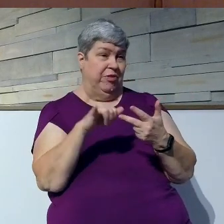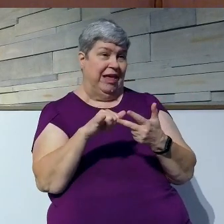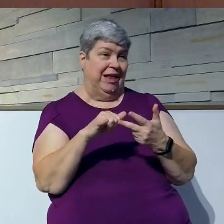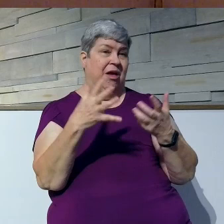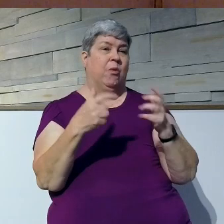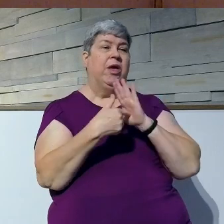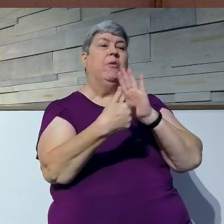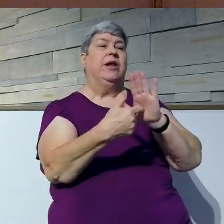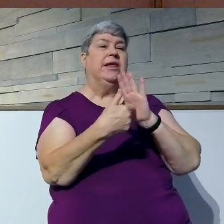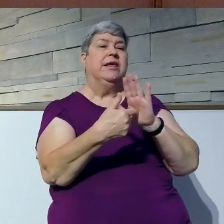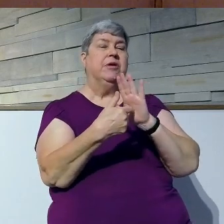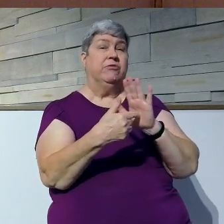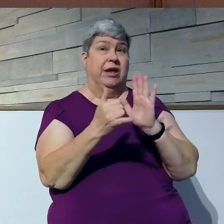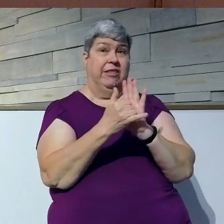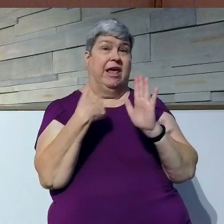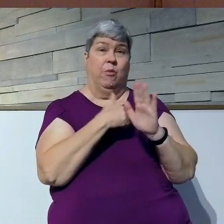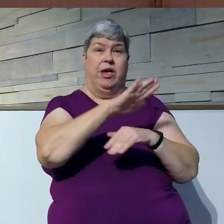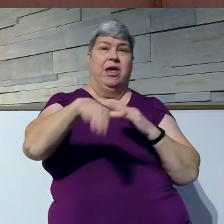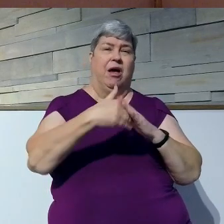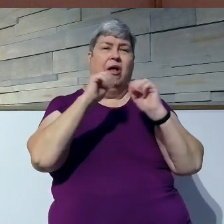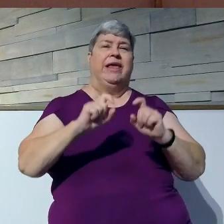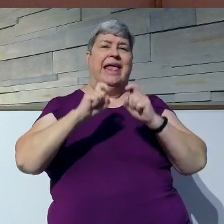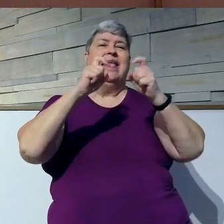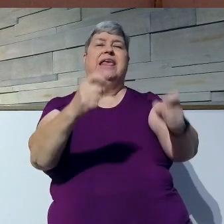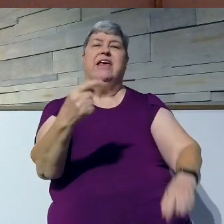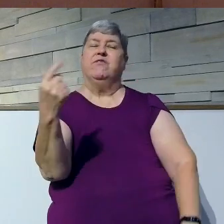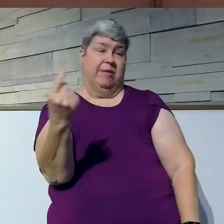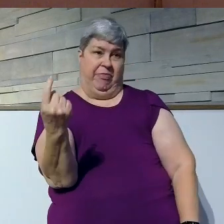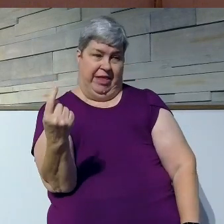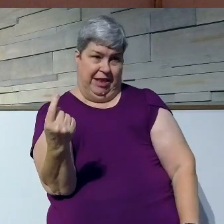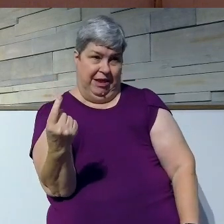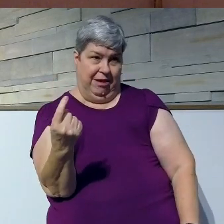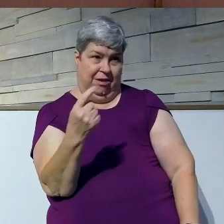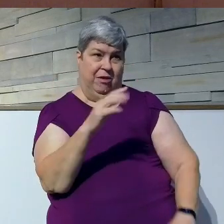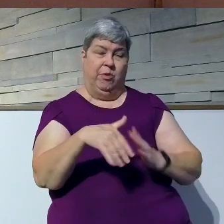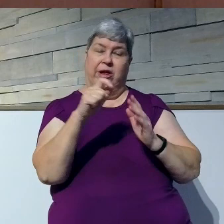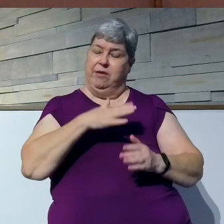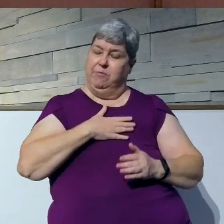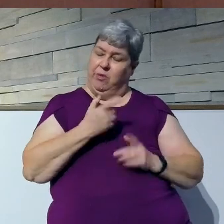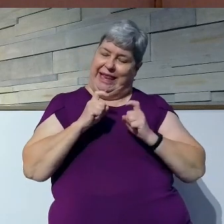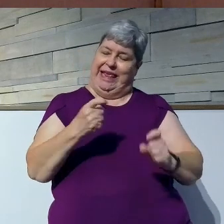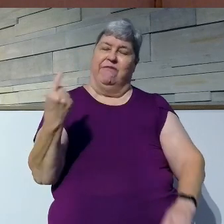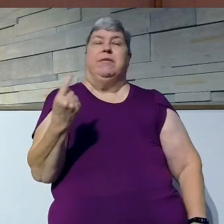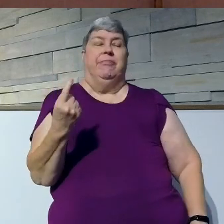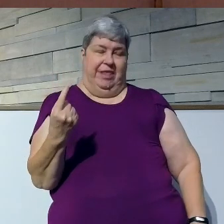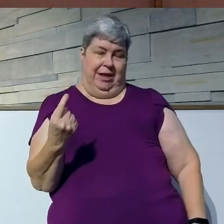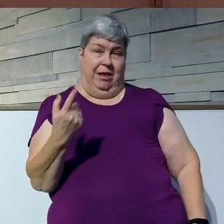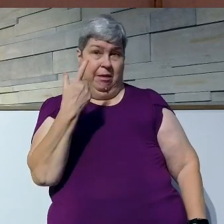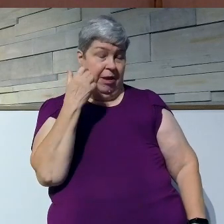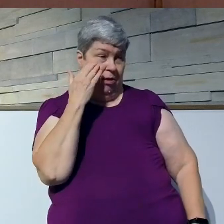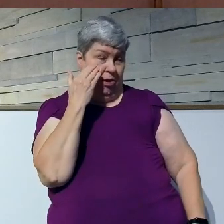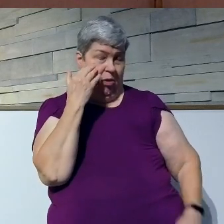is that we want to demonstrate that we can all give something. We all need to be willing to give something because, you